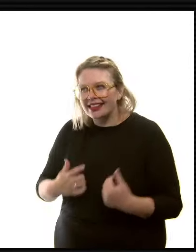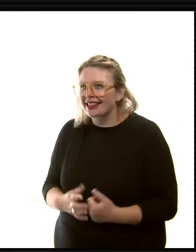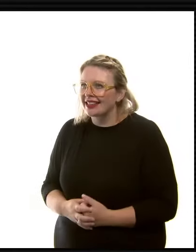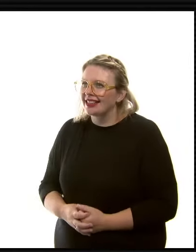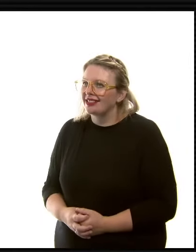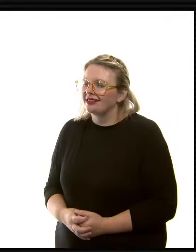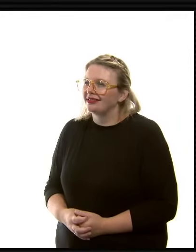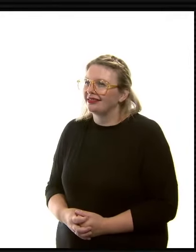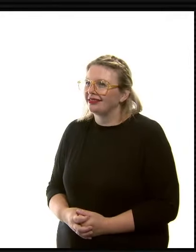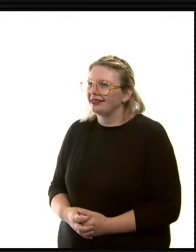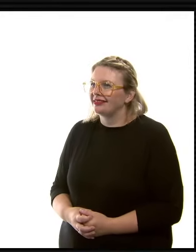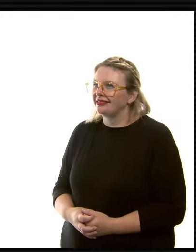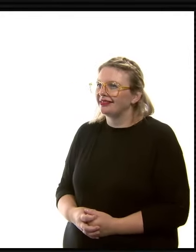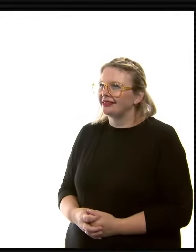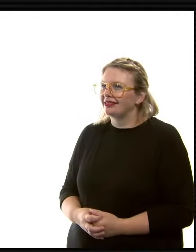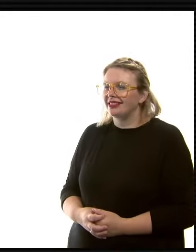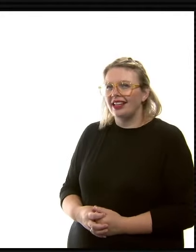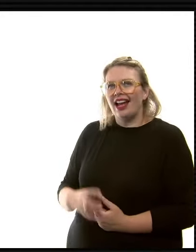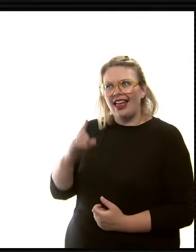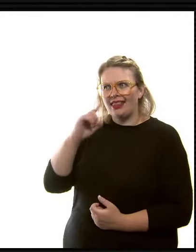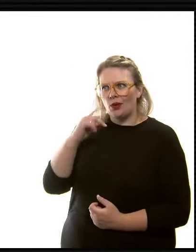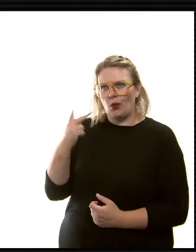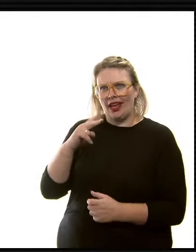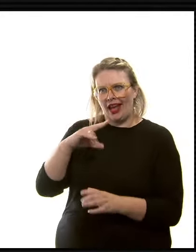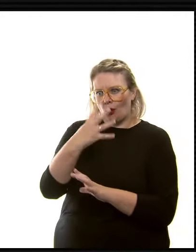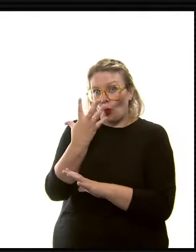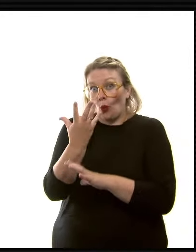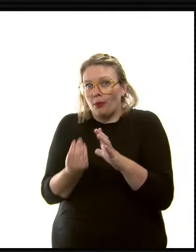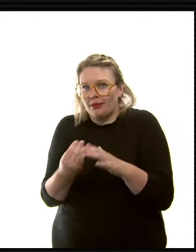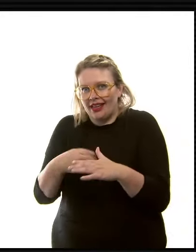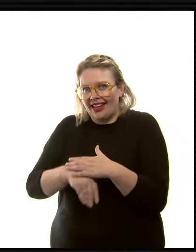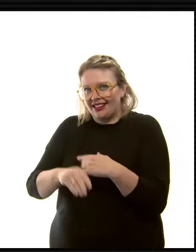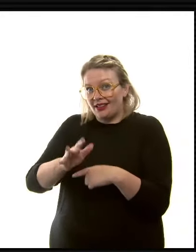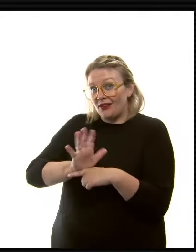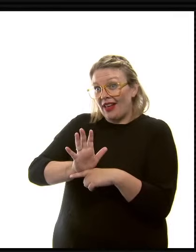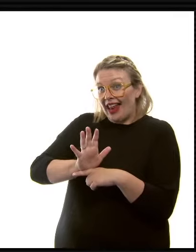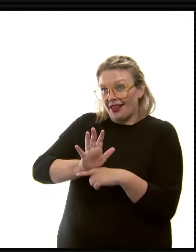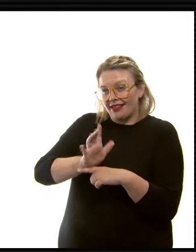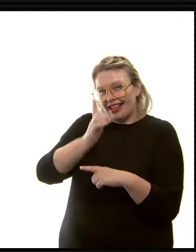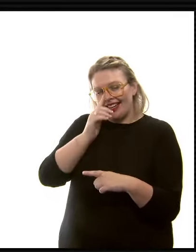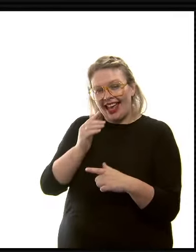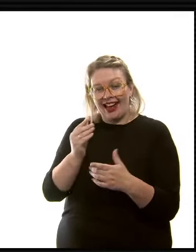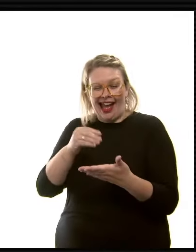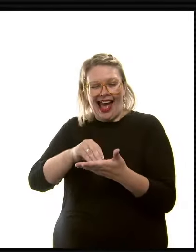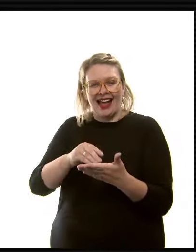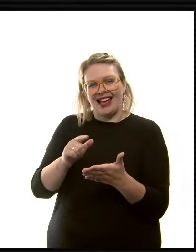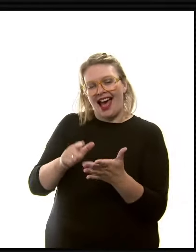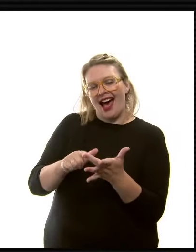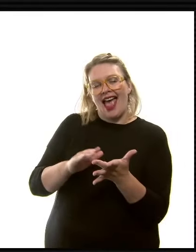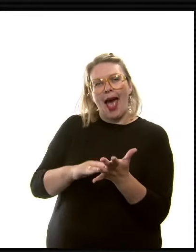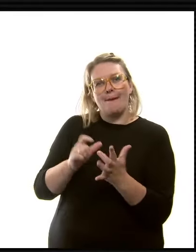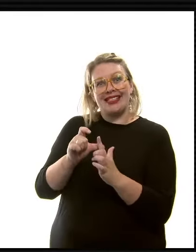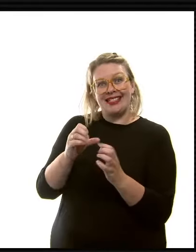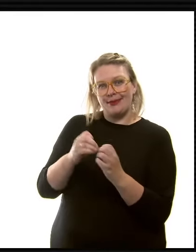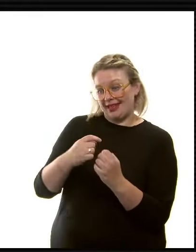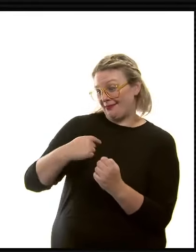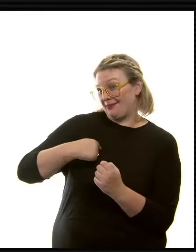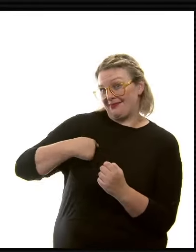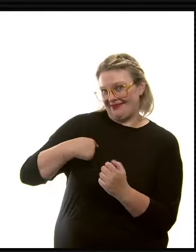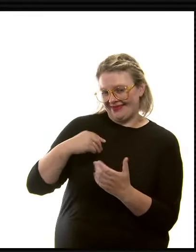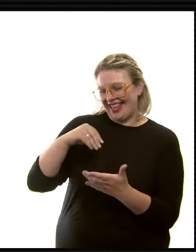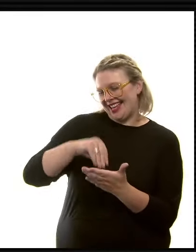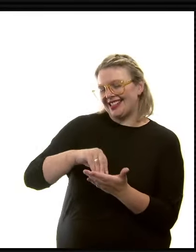feel like we're inside the movie. I feel like we could update our IMDb's and say that we were in. Oh, yeah. If you don't mind, I'm going to do